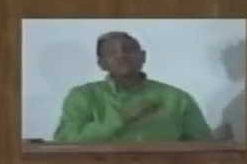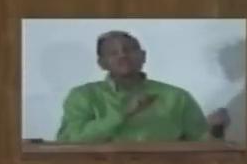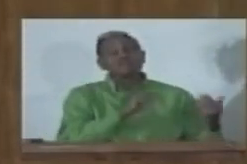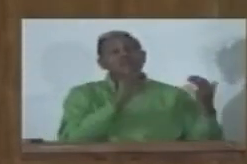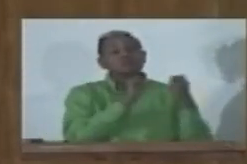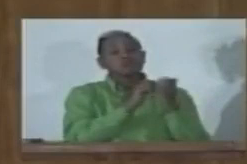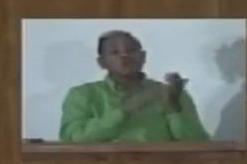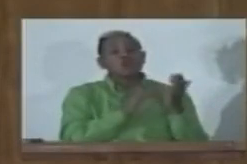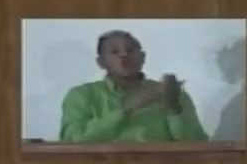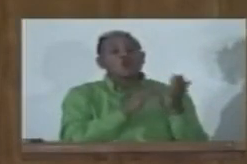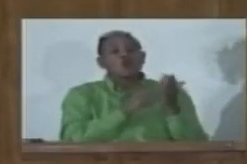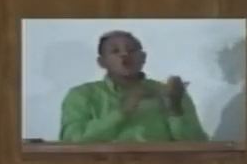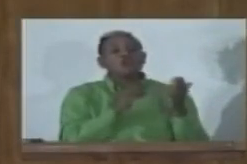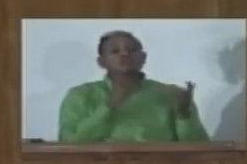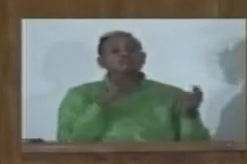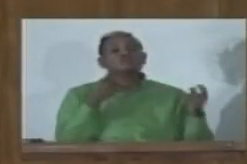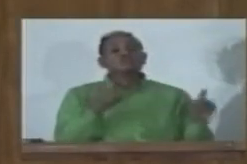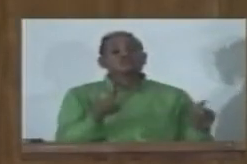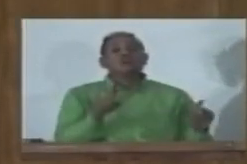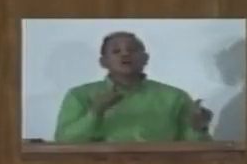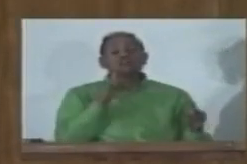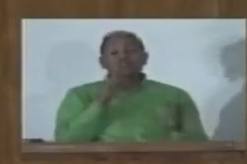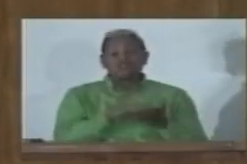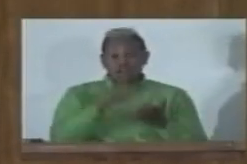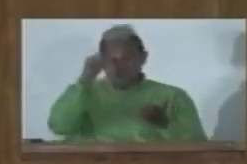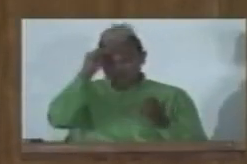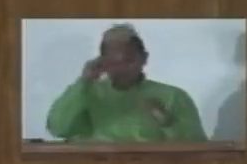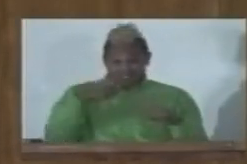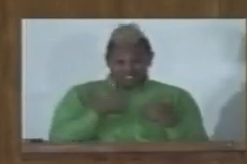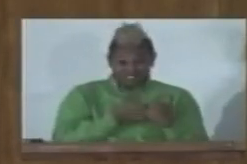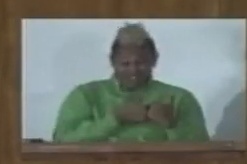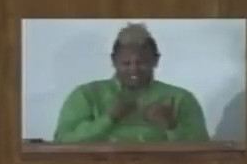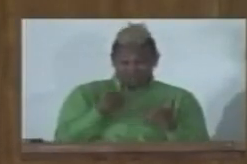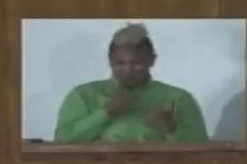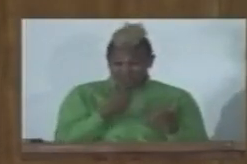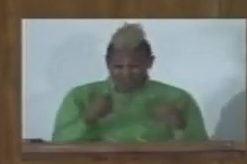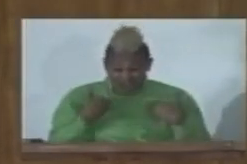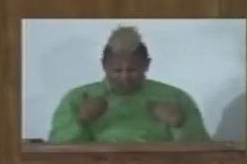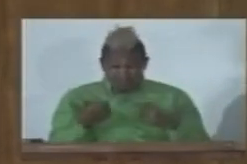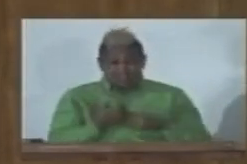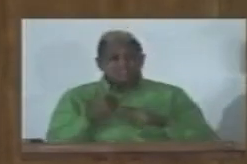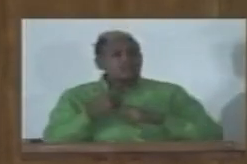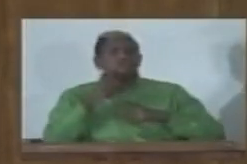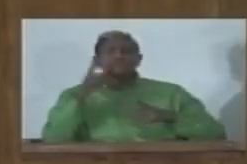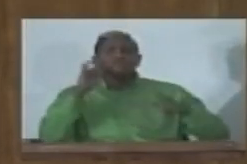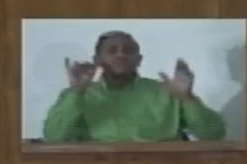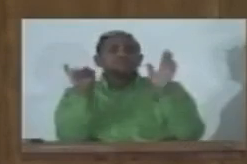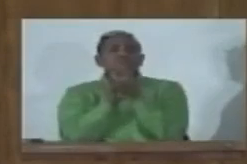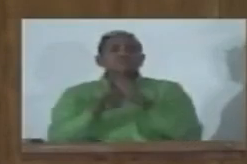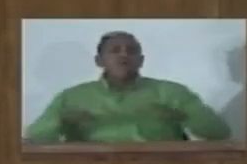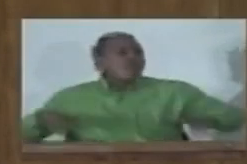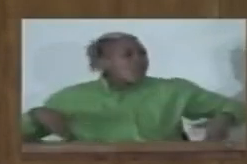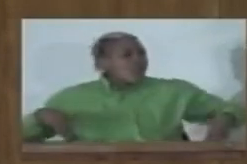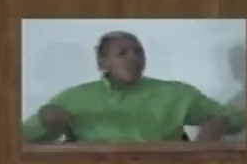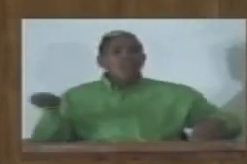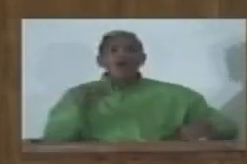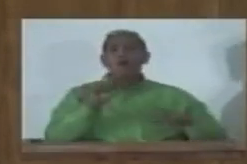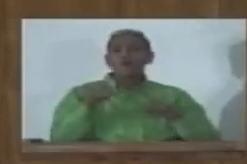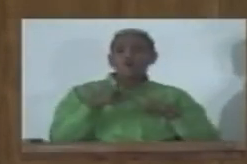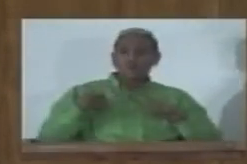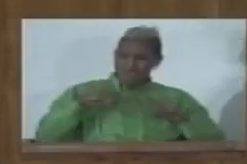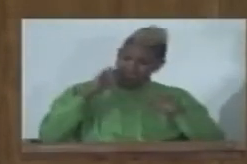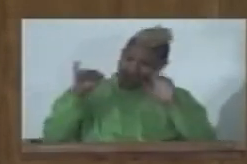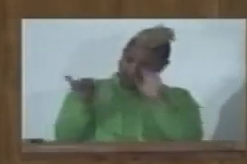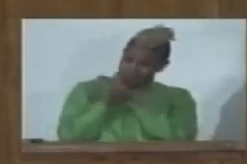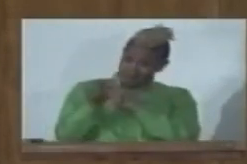learning is as a result of the learning challenges that we have that go unidentified. And even when we identify